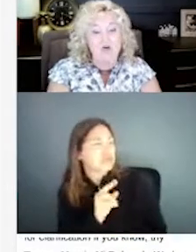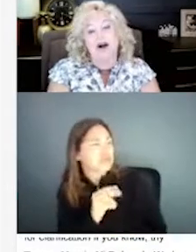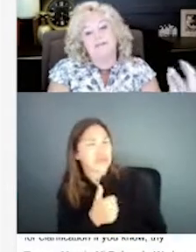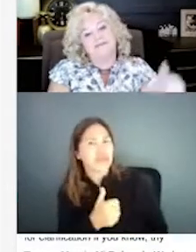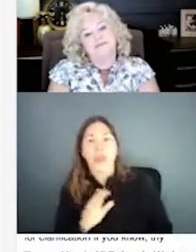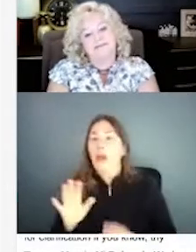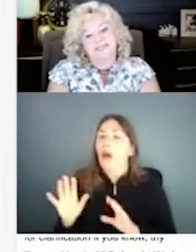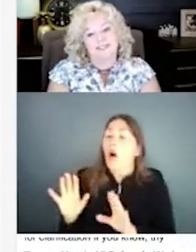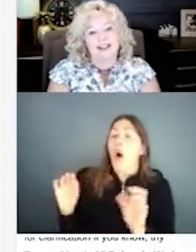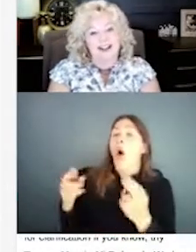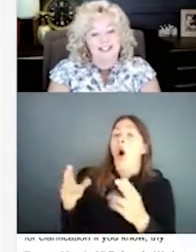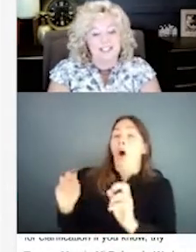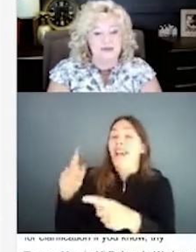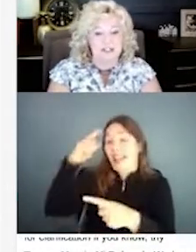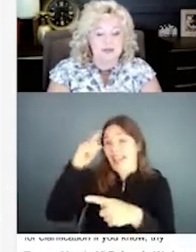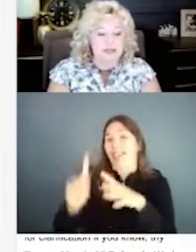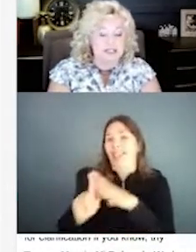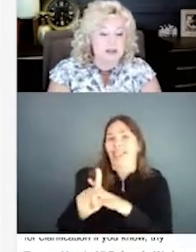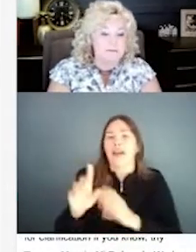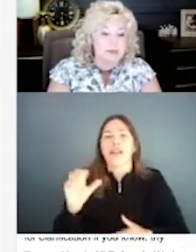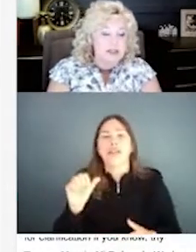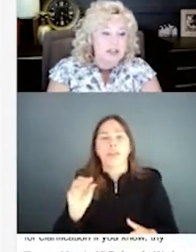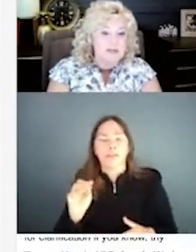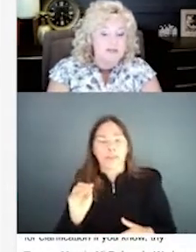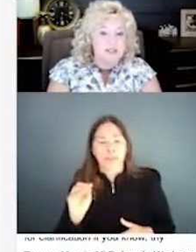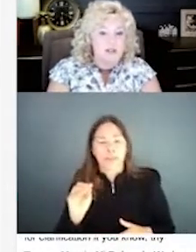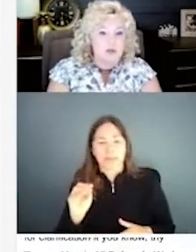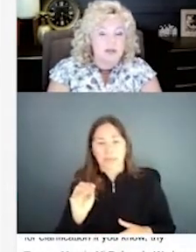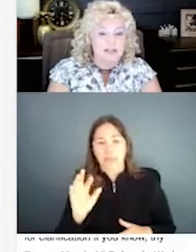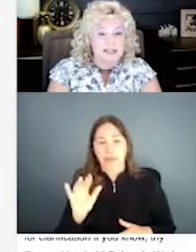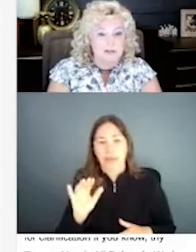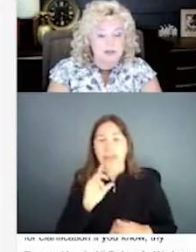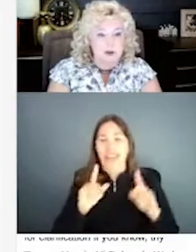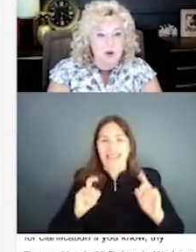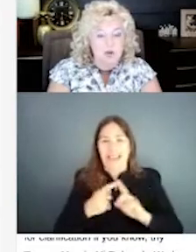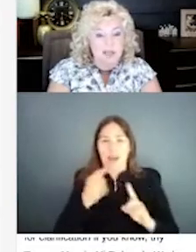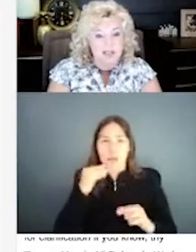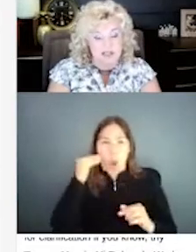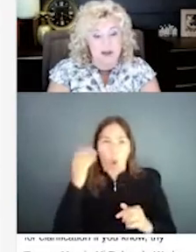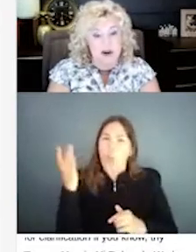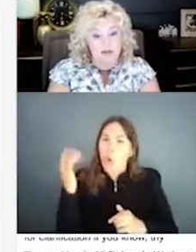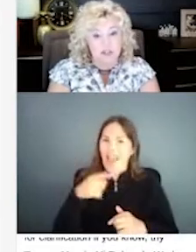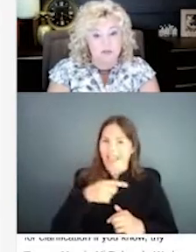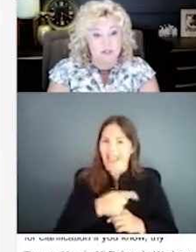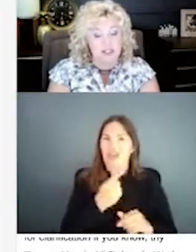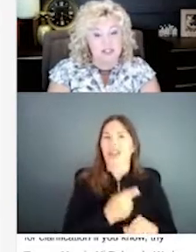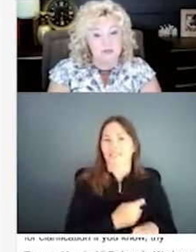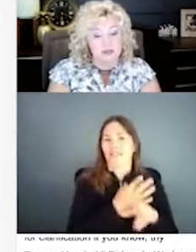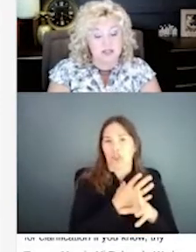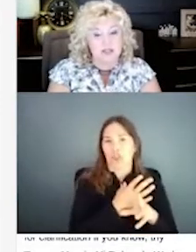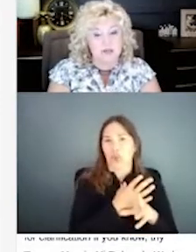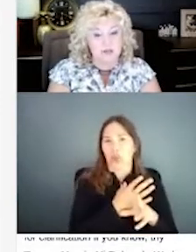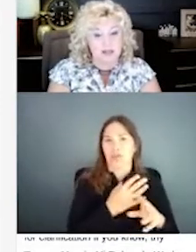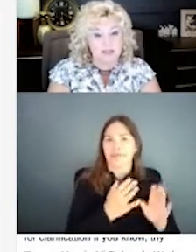good. okay, I actually just realized what it is. Okay, so exams from home, because there are virtual machines that